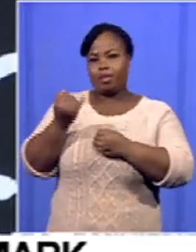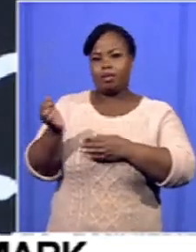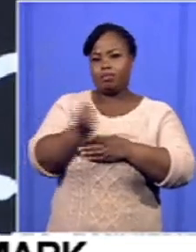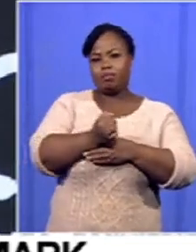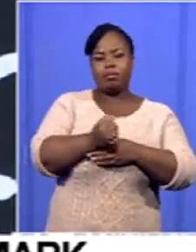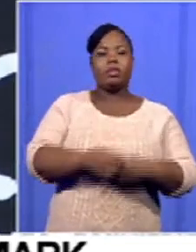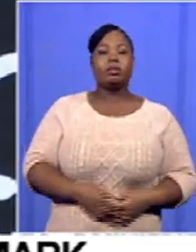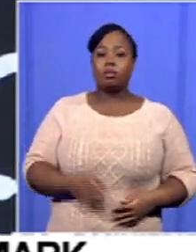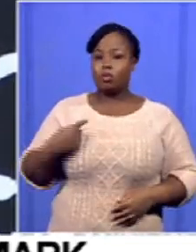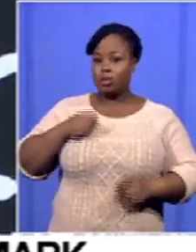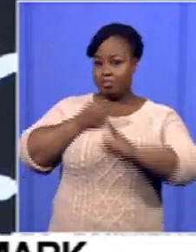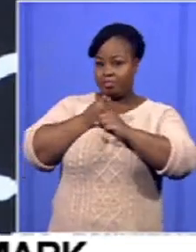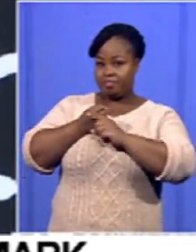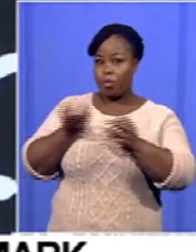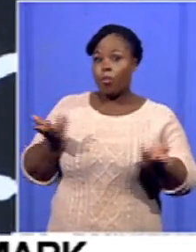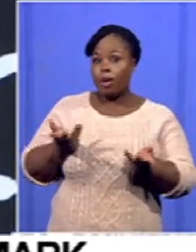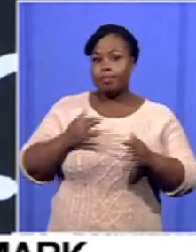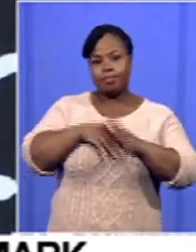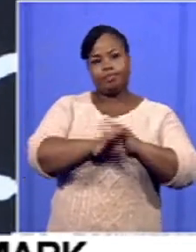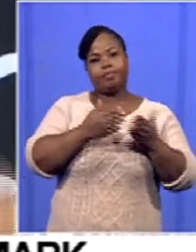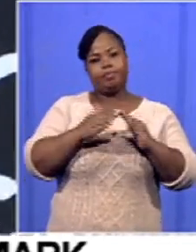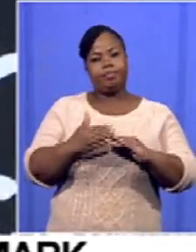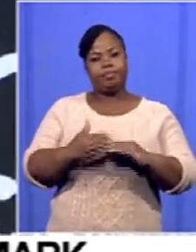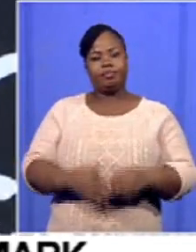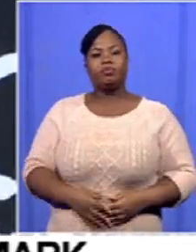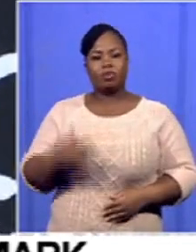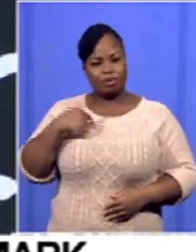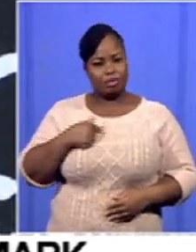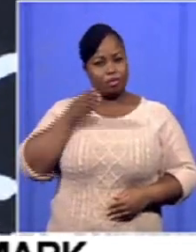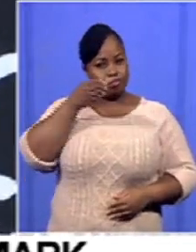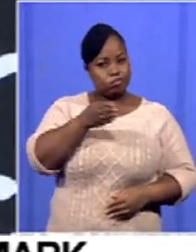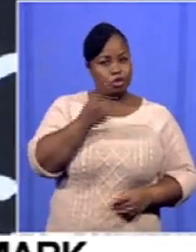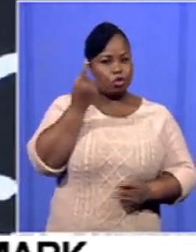We've got to go and fight in communities. I'll be coming to your town.